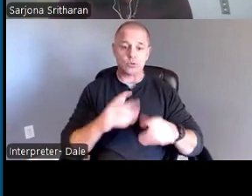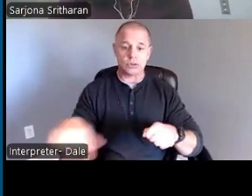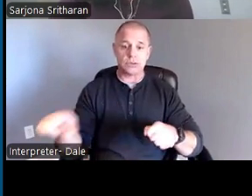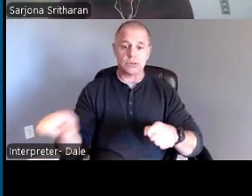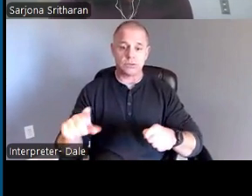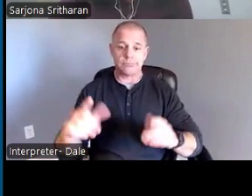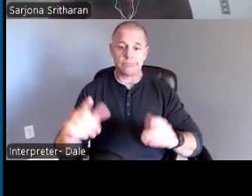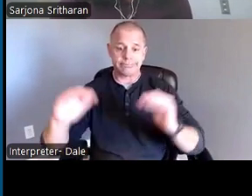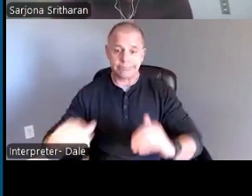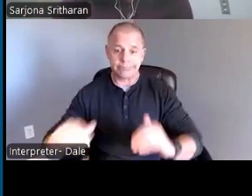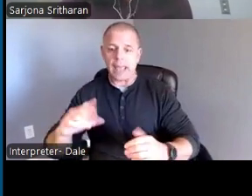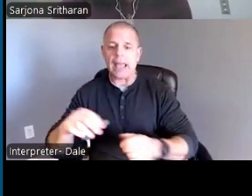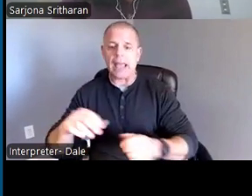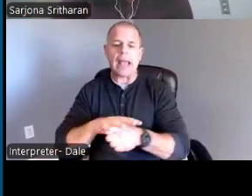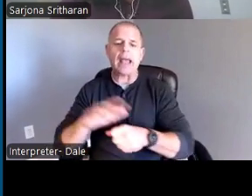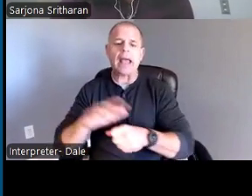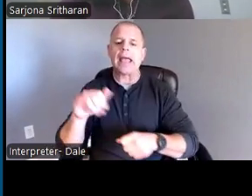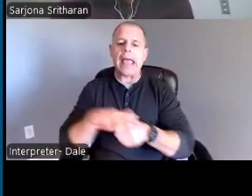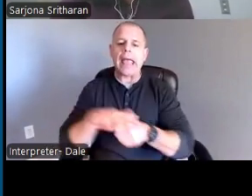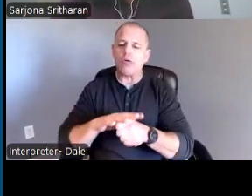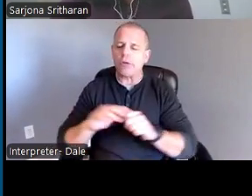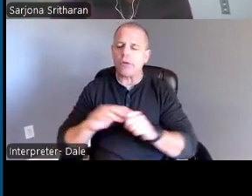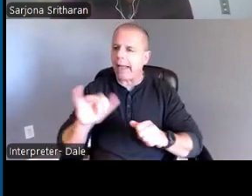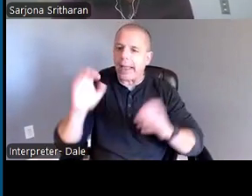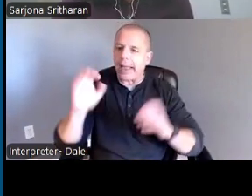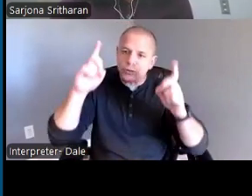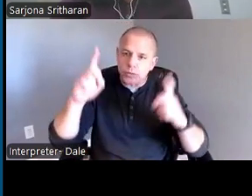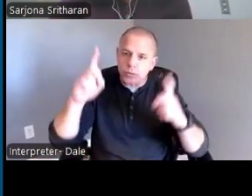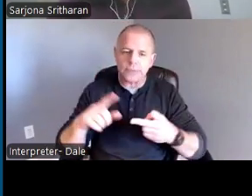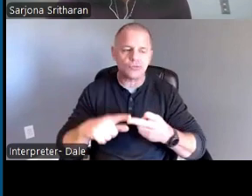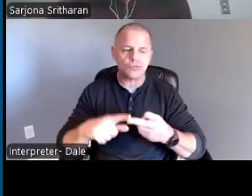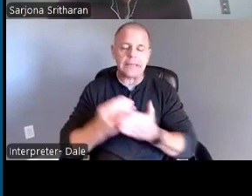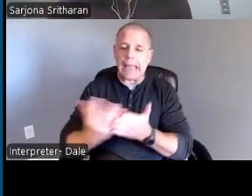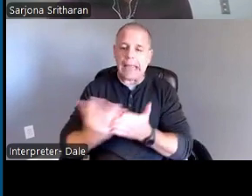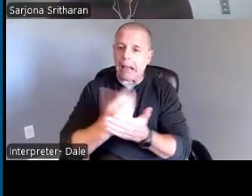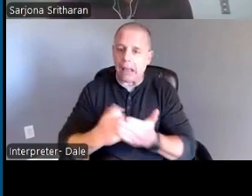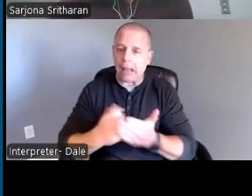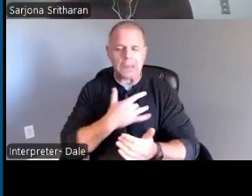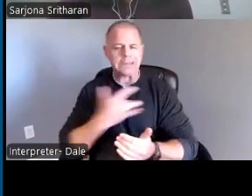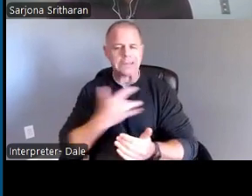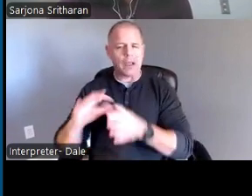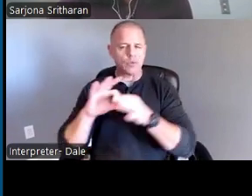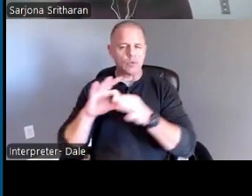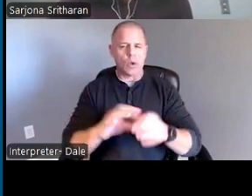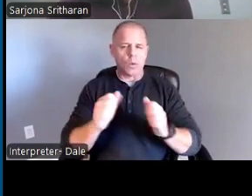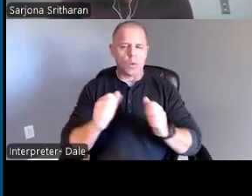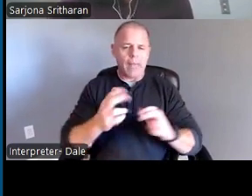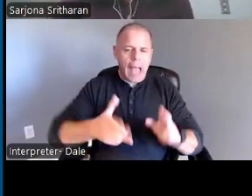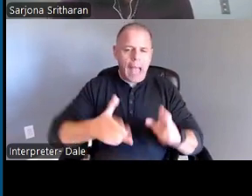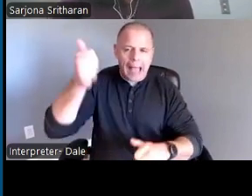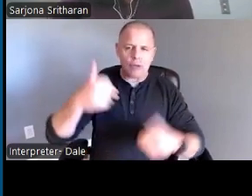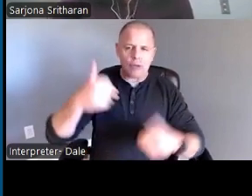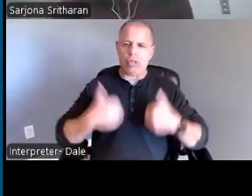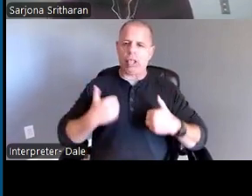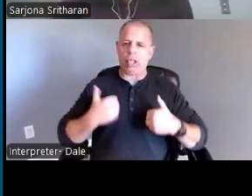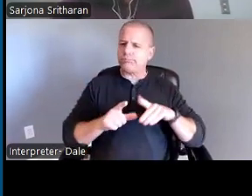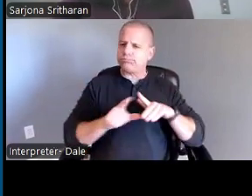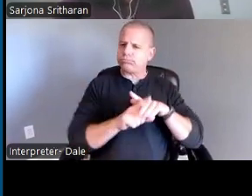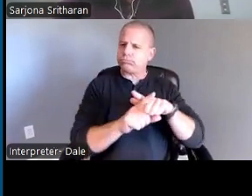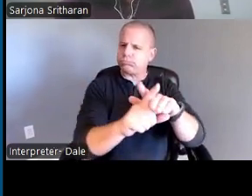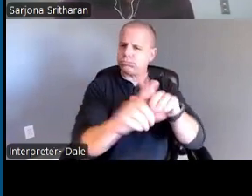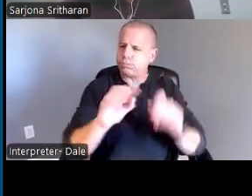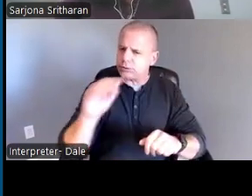area-level factors like education and income are generally associated with higher lung cancer incidence and